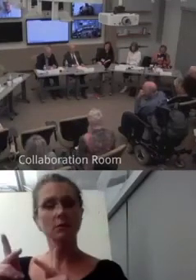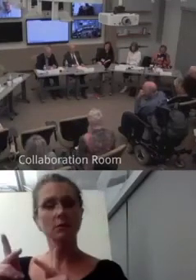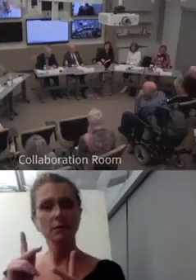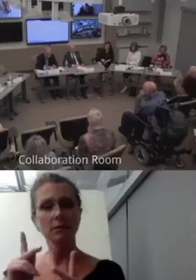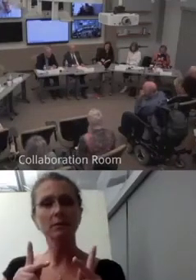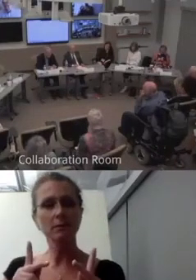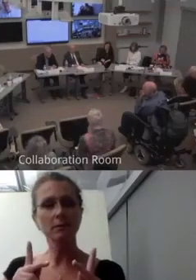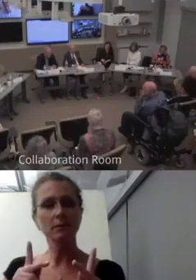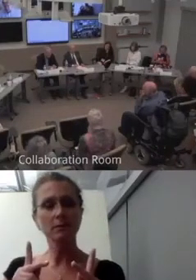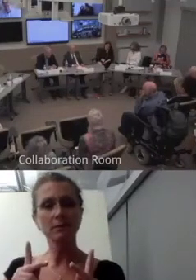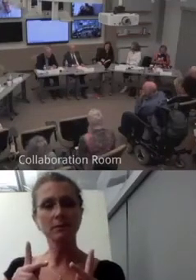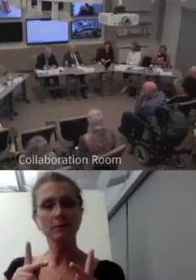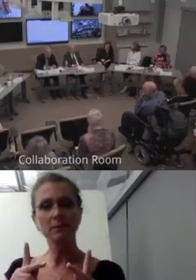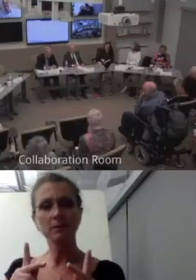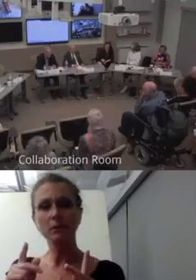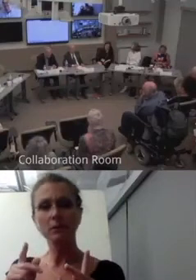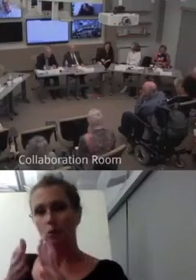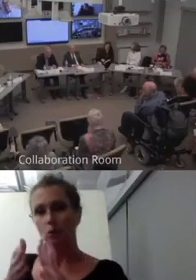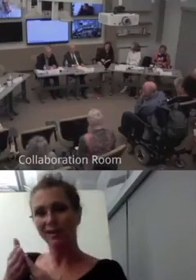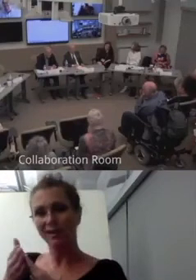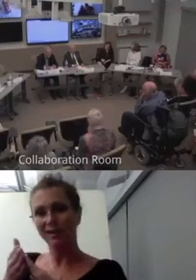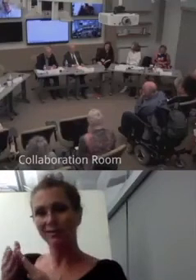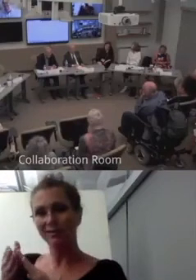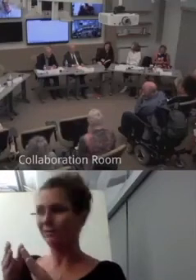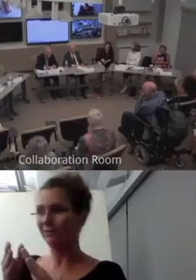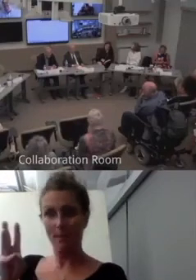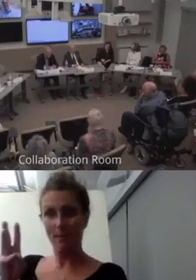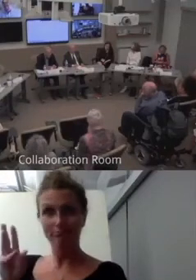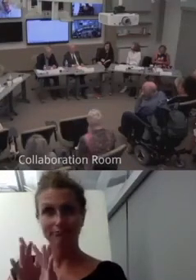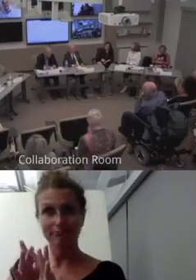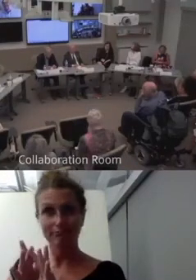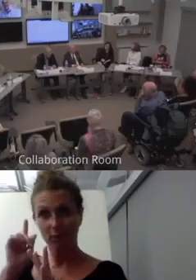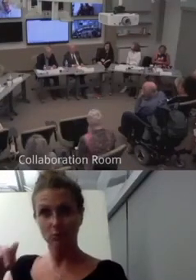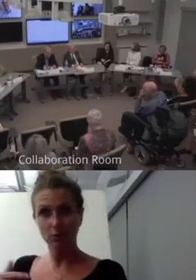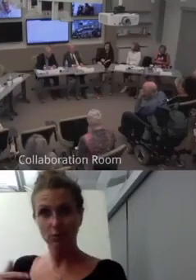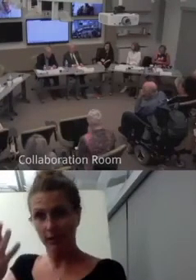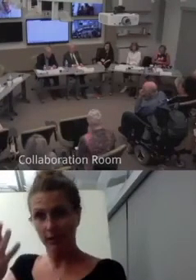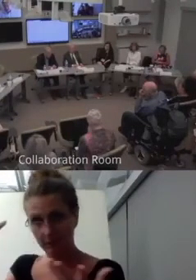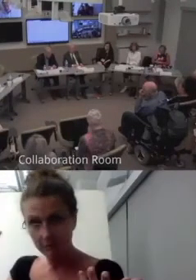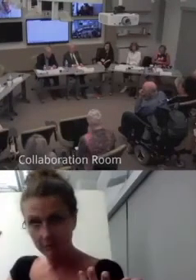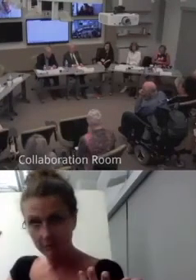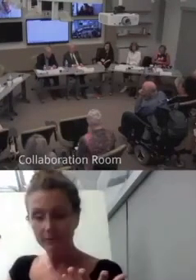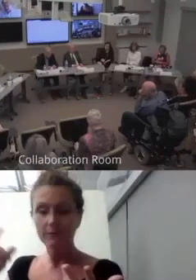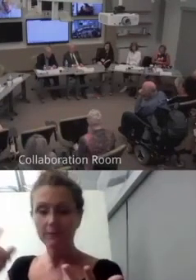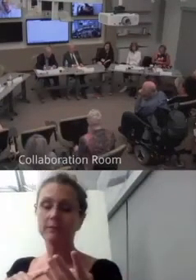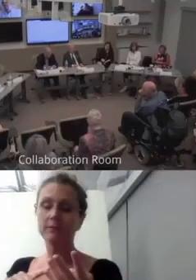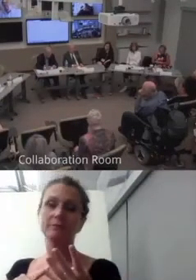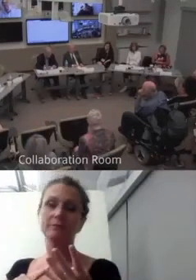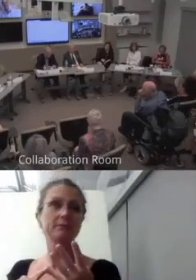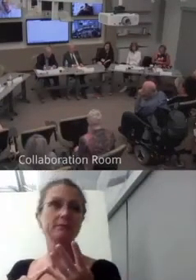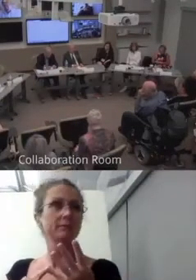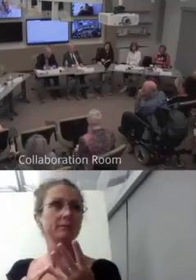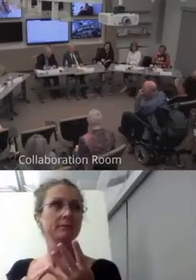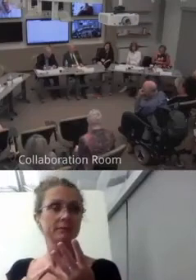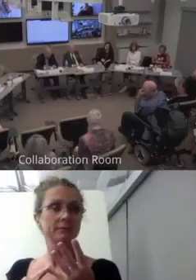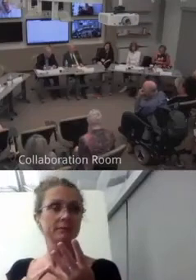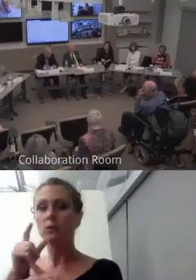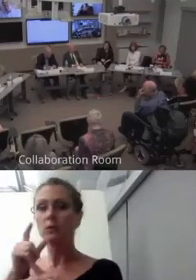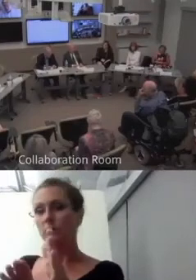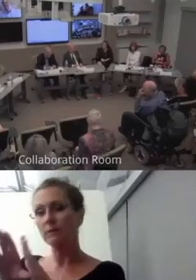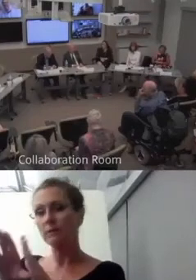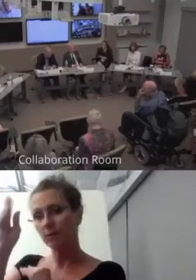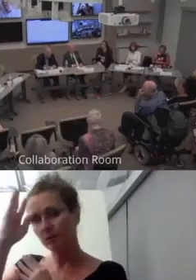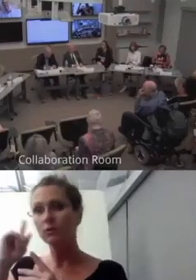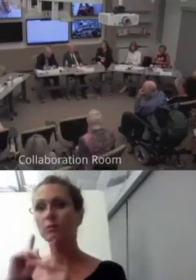public information, persons who developed information so that people could understand what the law